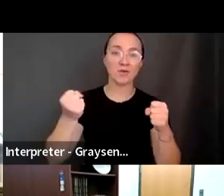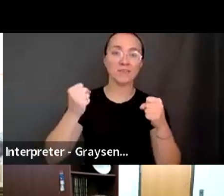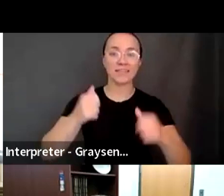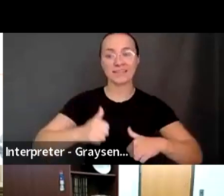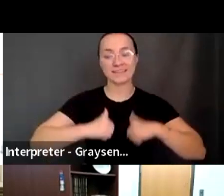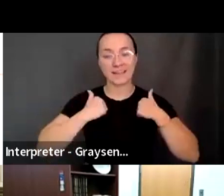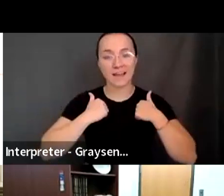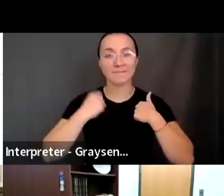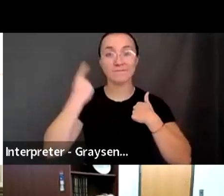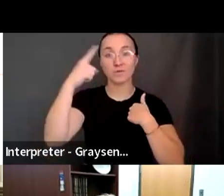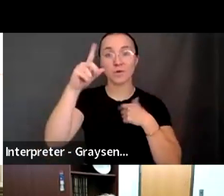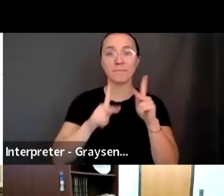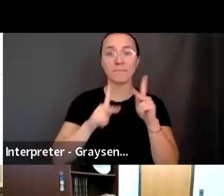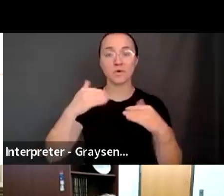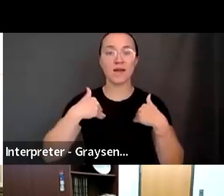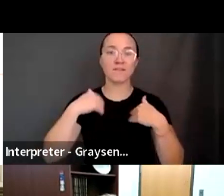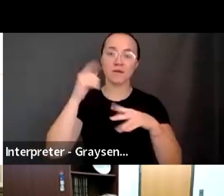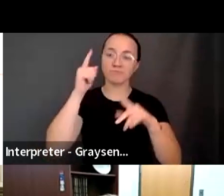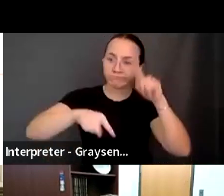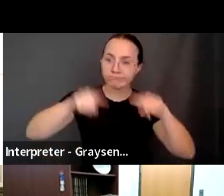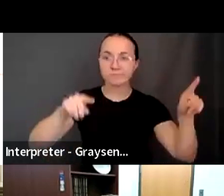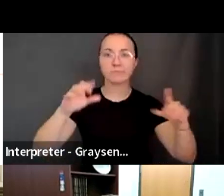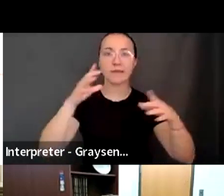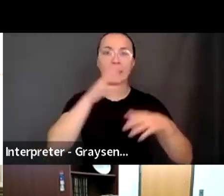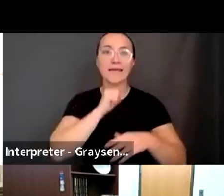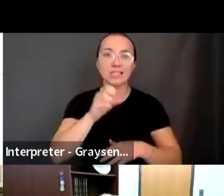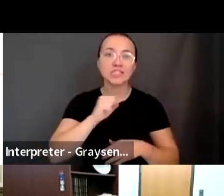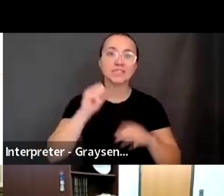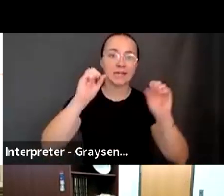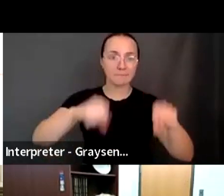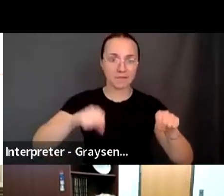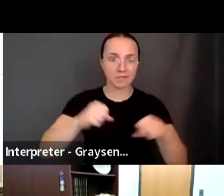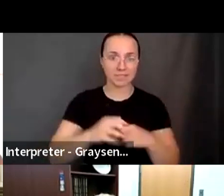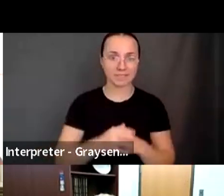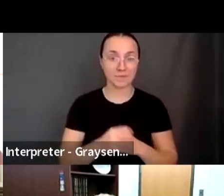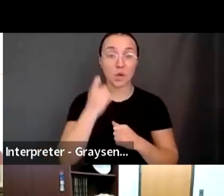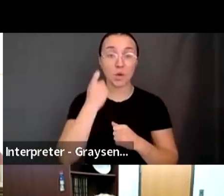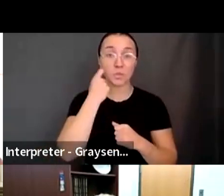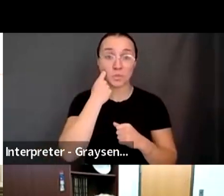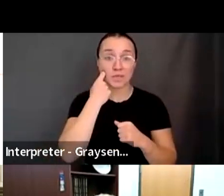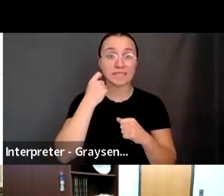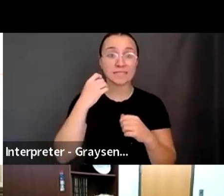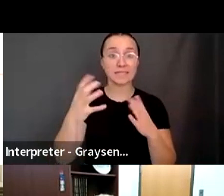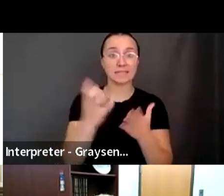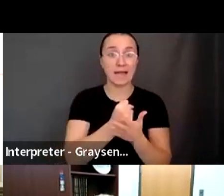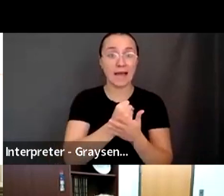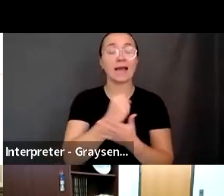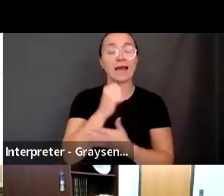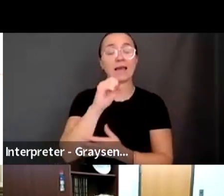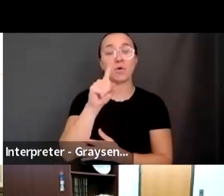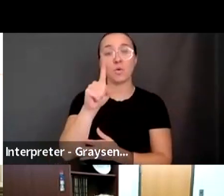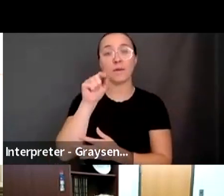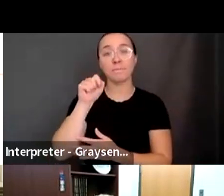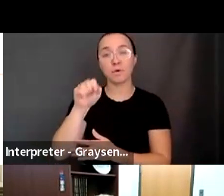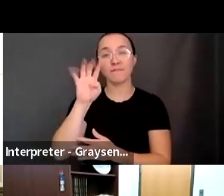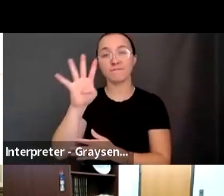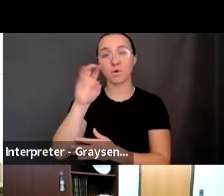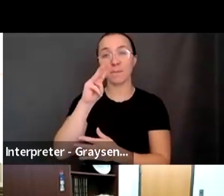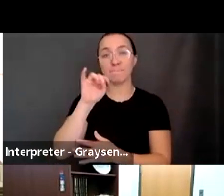and abilities. We have received $1.4 million to date to remediate 21